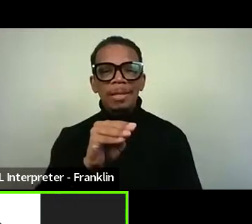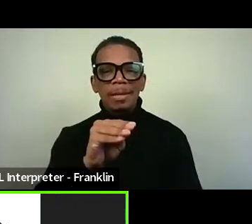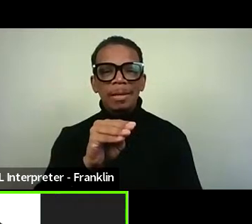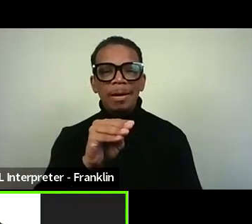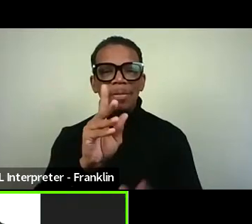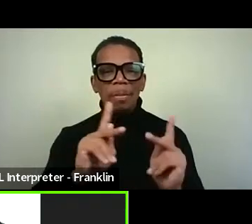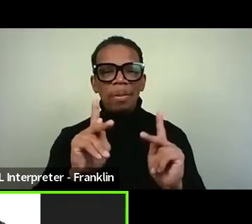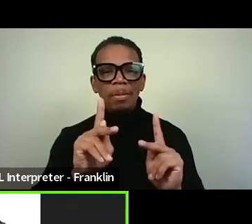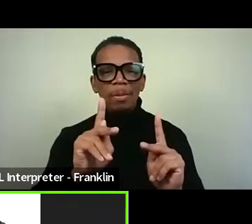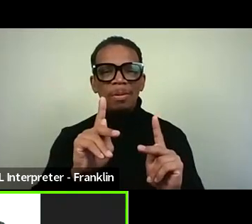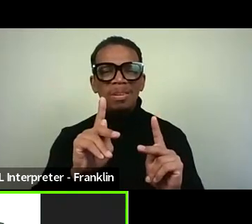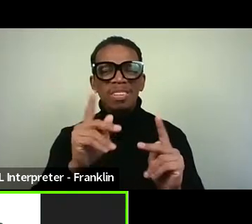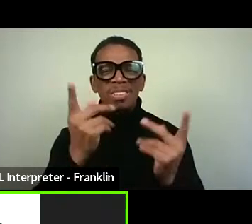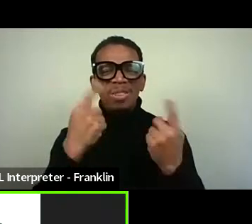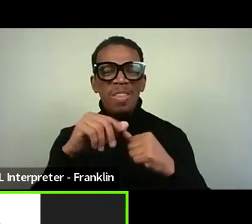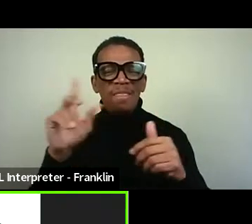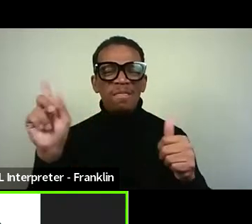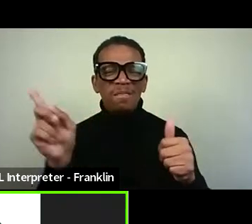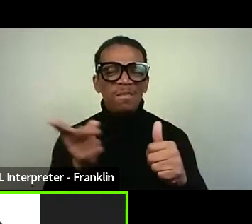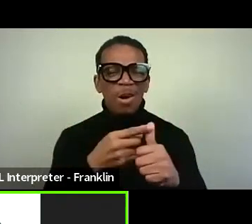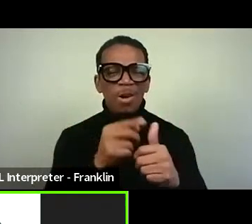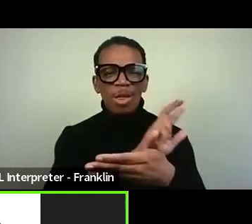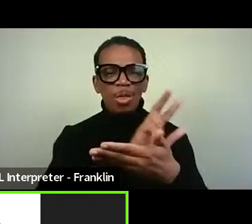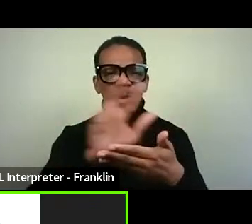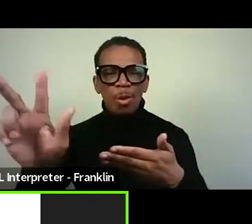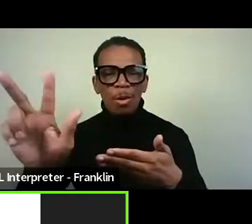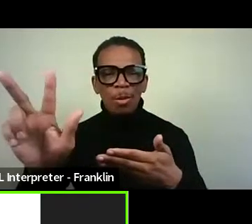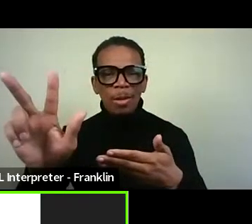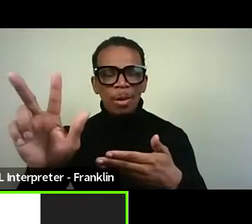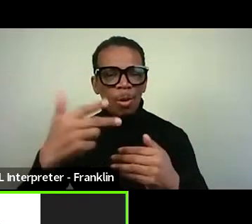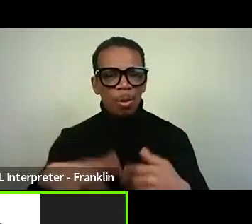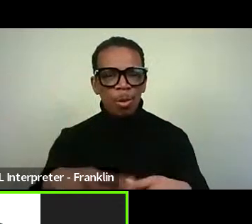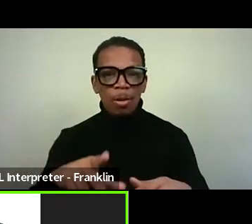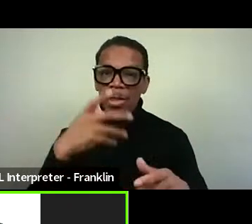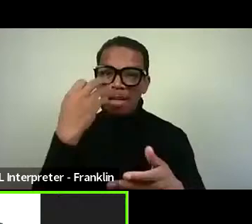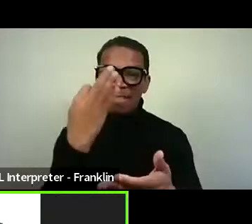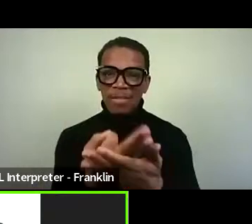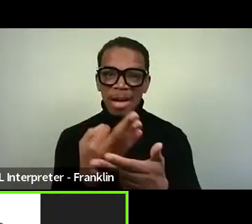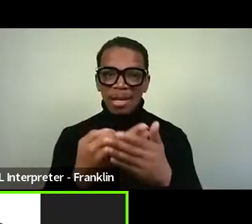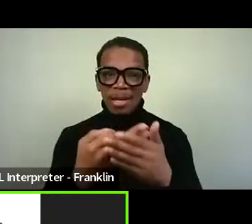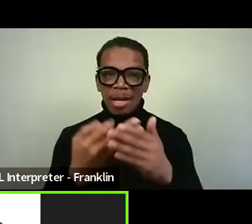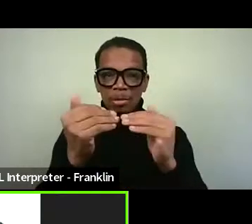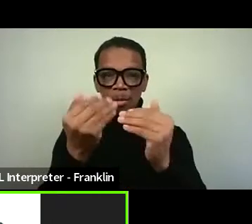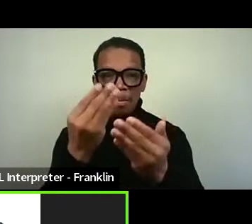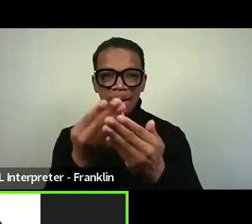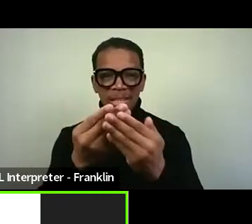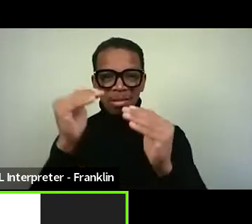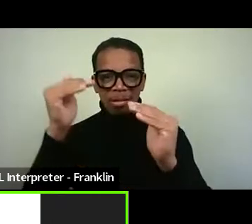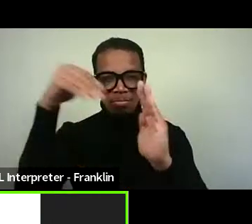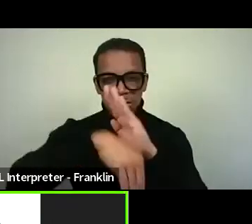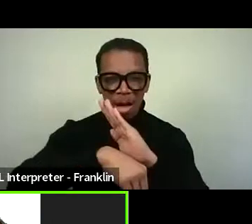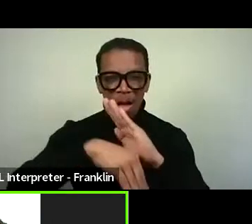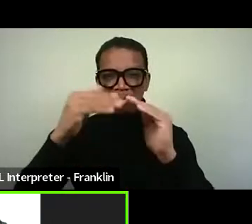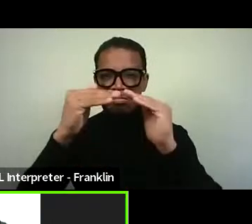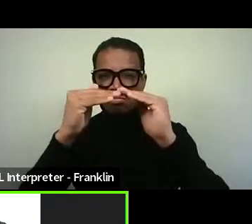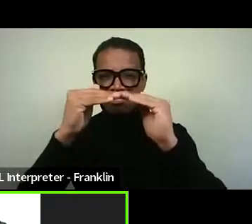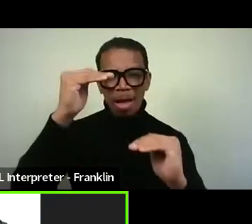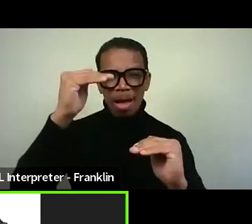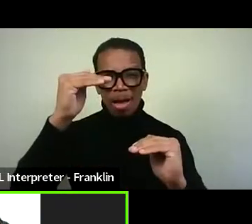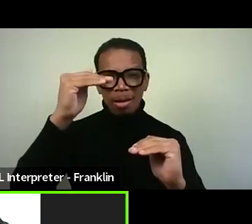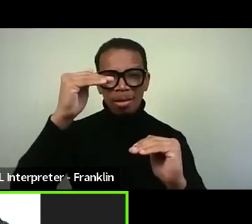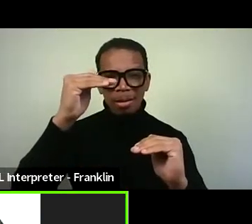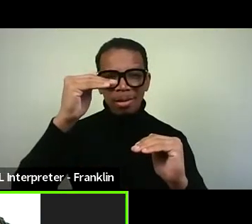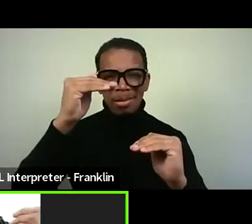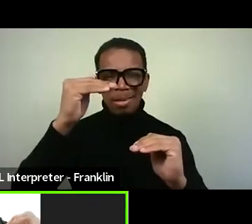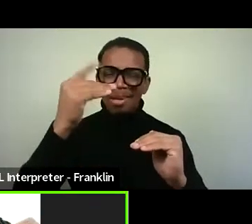weeks, which was a really big financial gap and dip for the university and had them paying attention